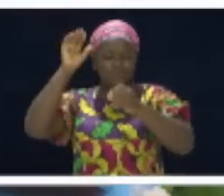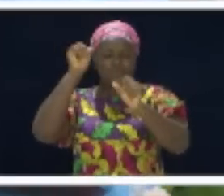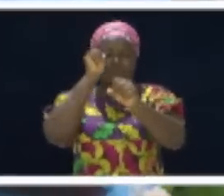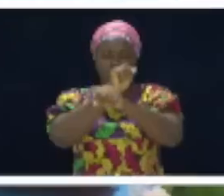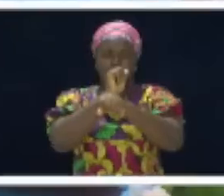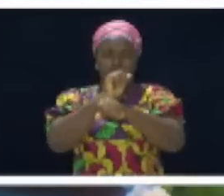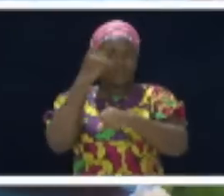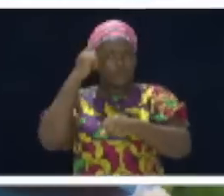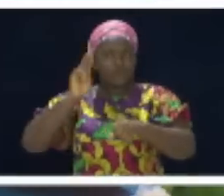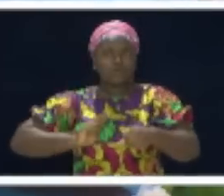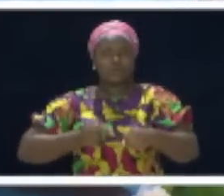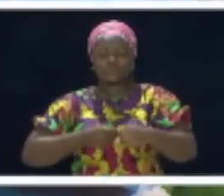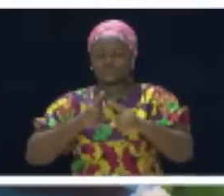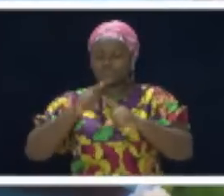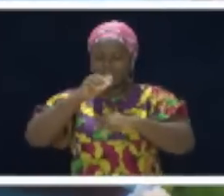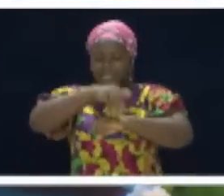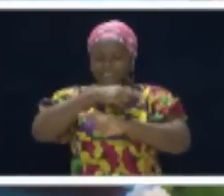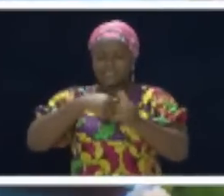us tonight.